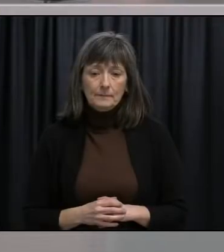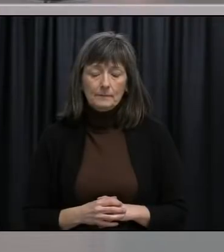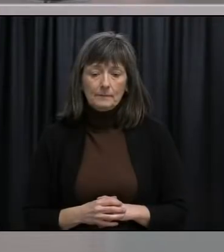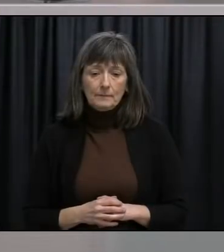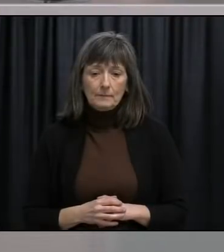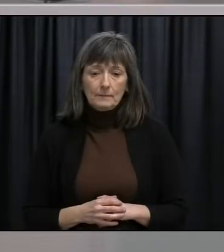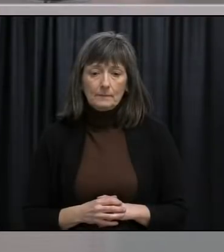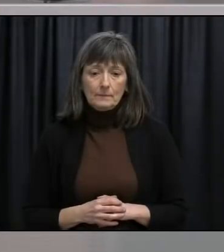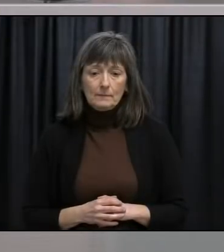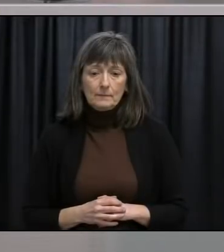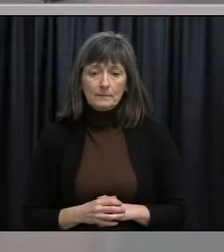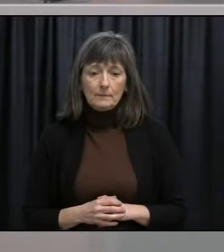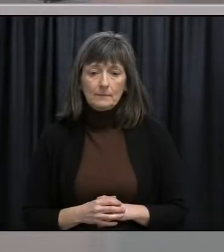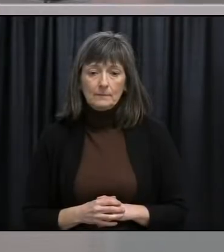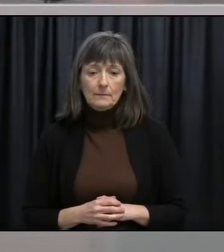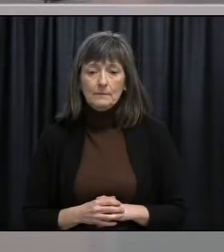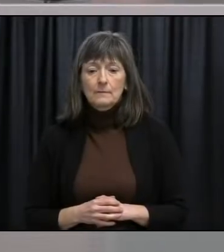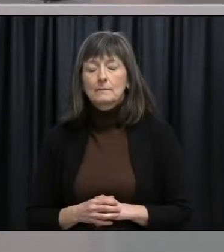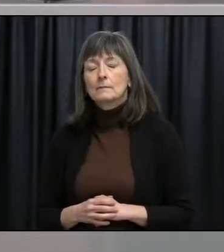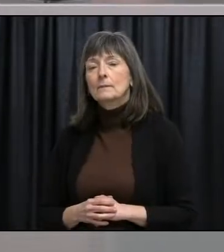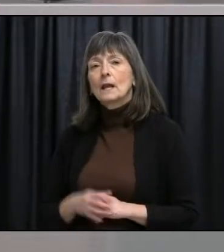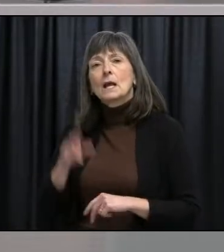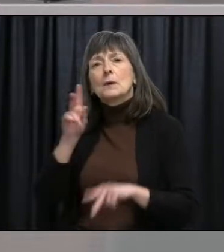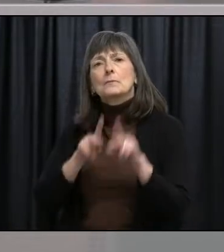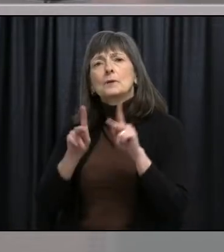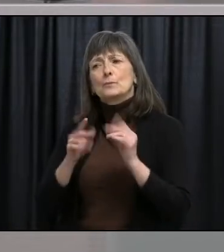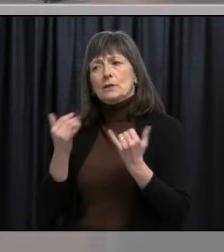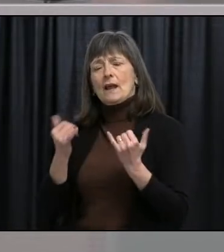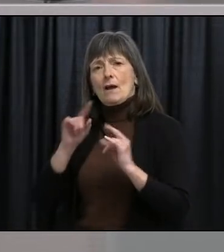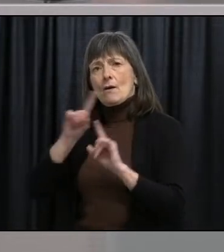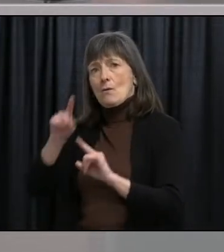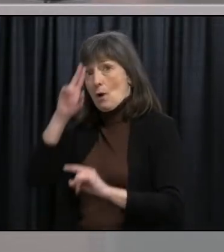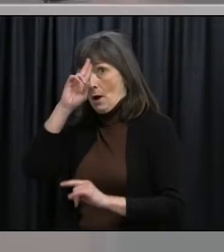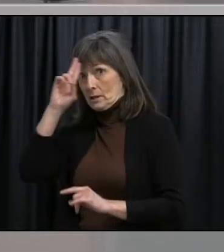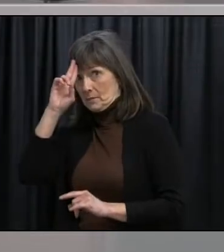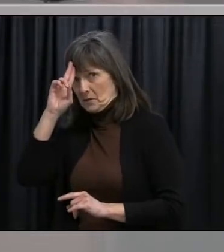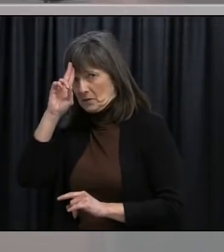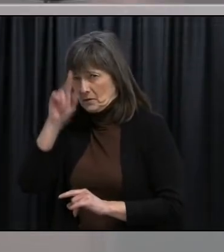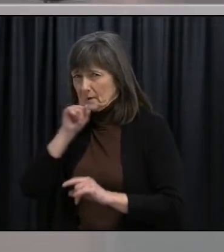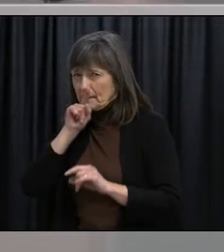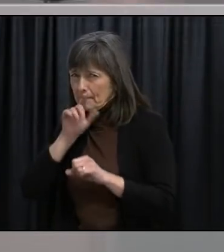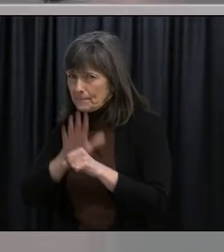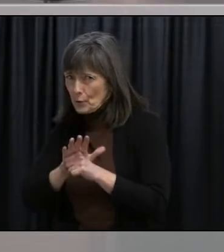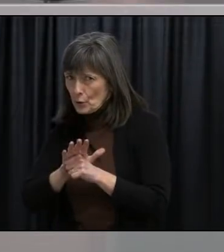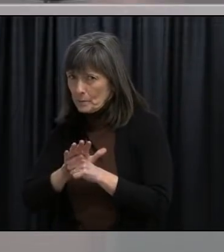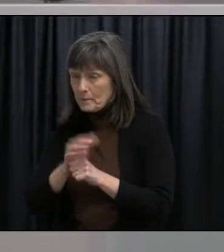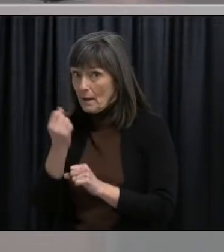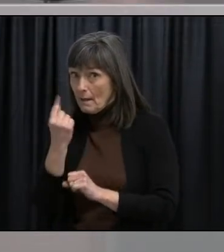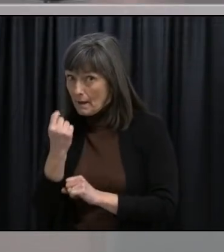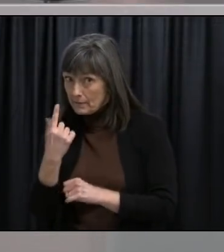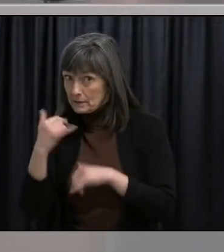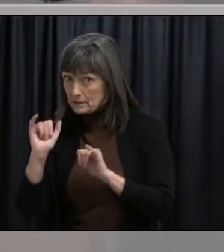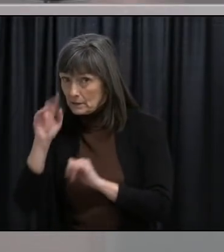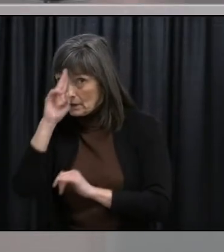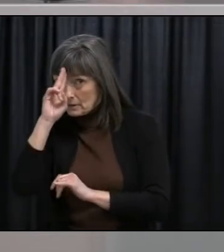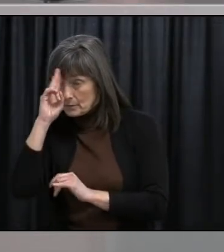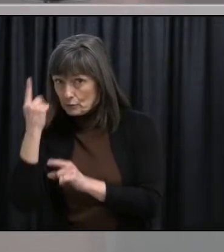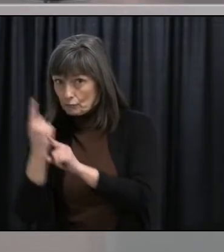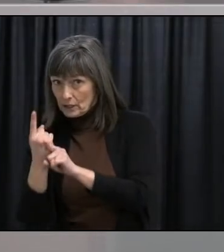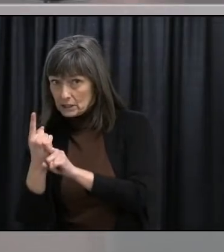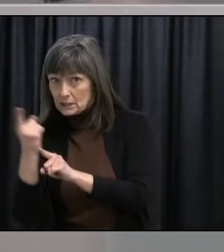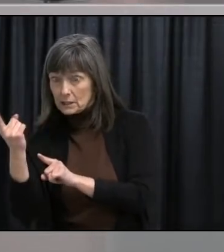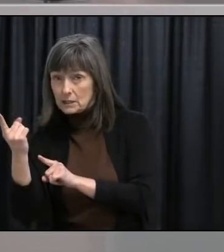Thank you. When it comes to the hospitalizations, I just want to clarify the numbers for today, noting that 11 people are in hospital. That doesn't